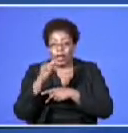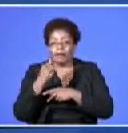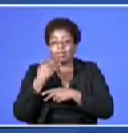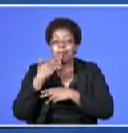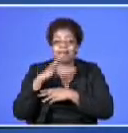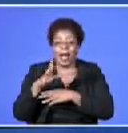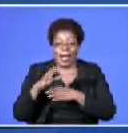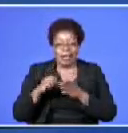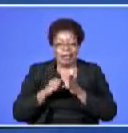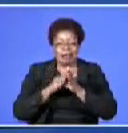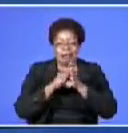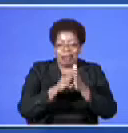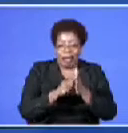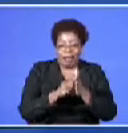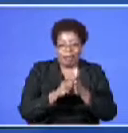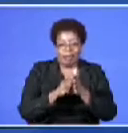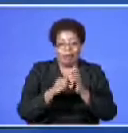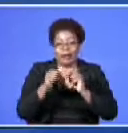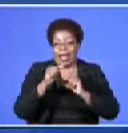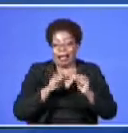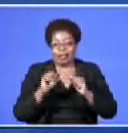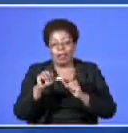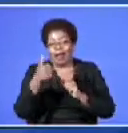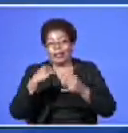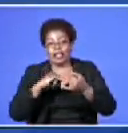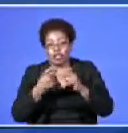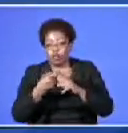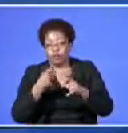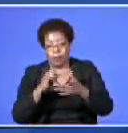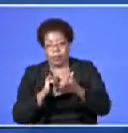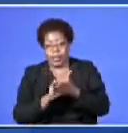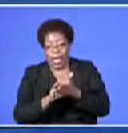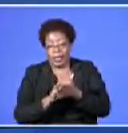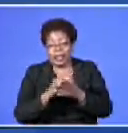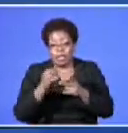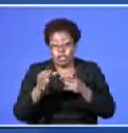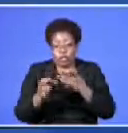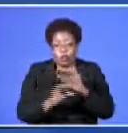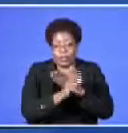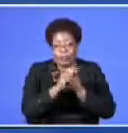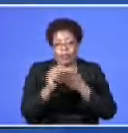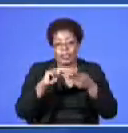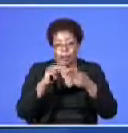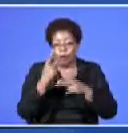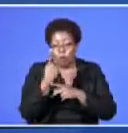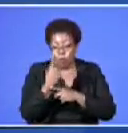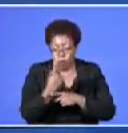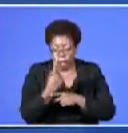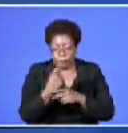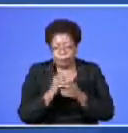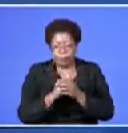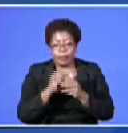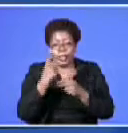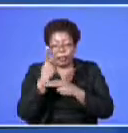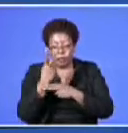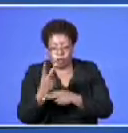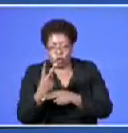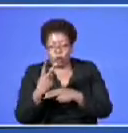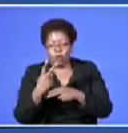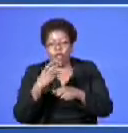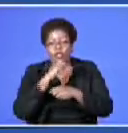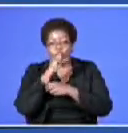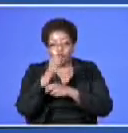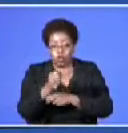reactions and it's not causing other issues. So safety is number one. Efficacy is number two. So then they have to make sure that